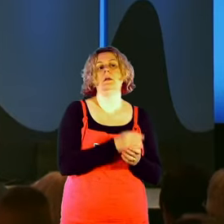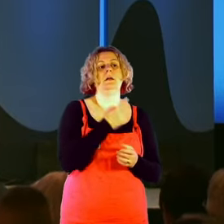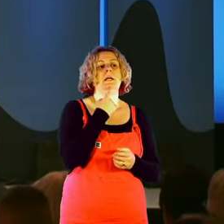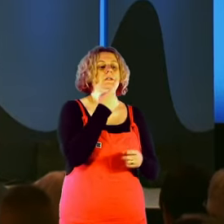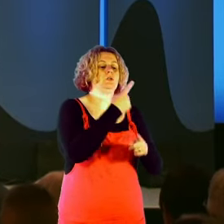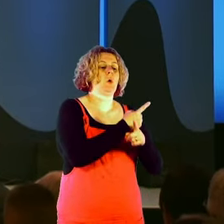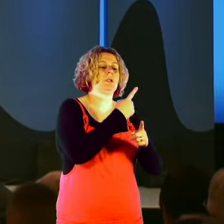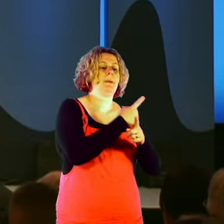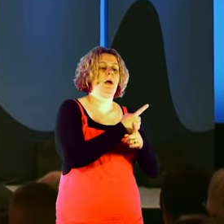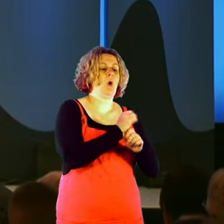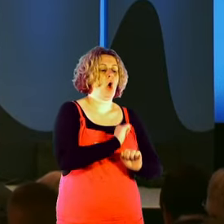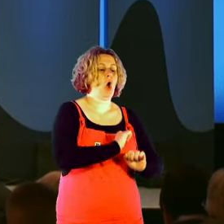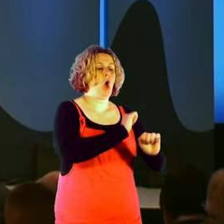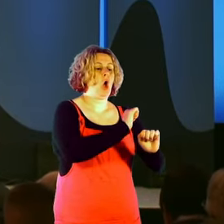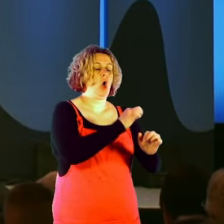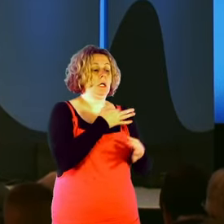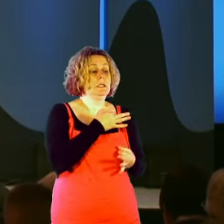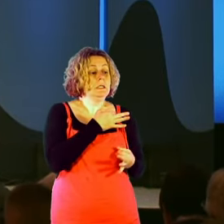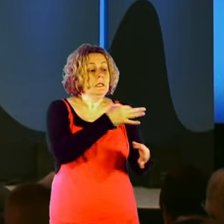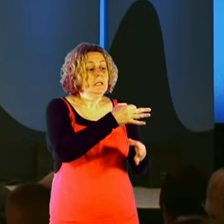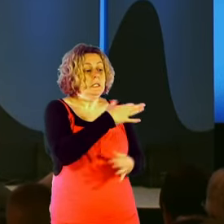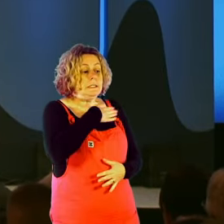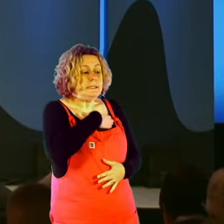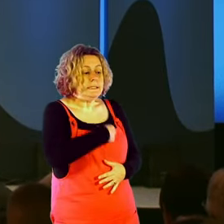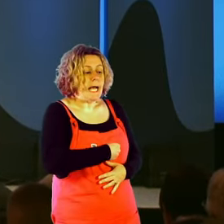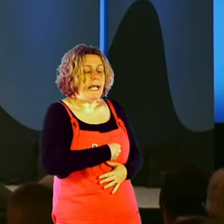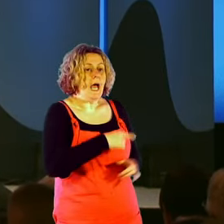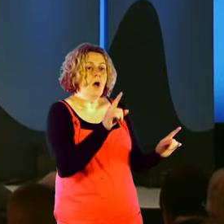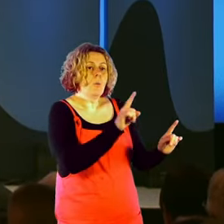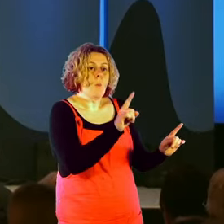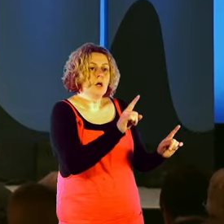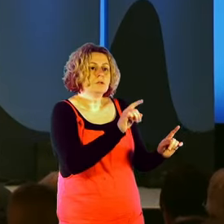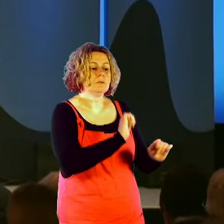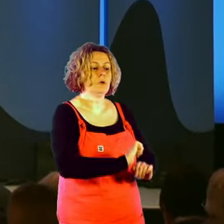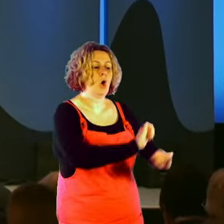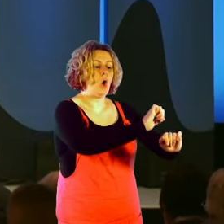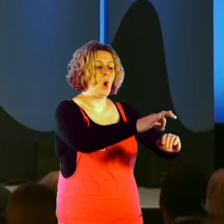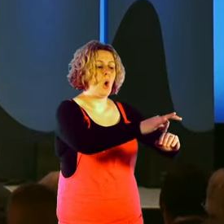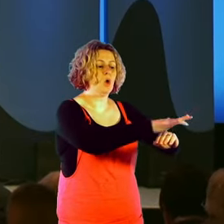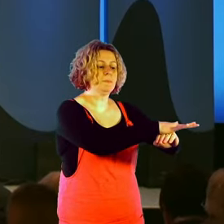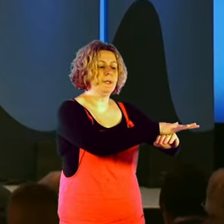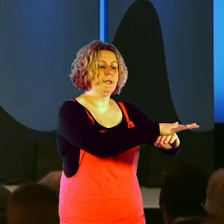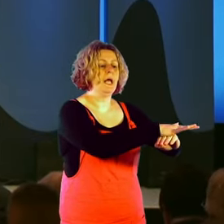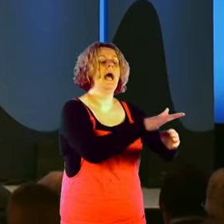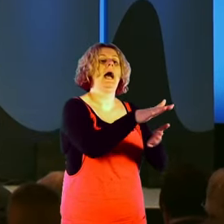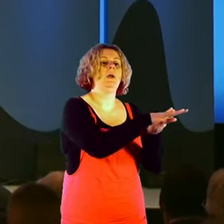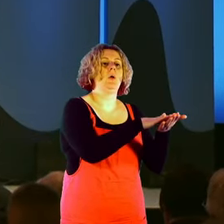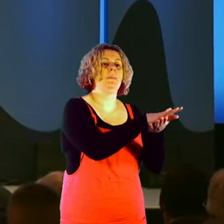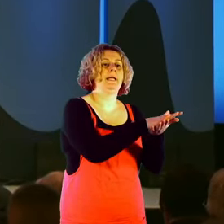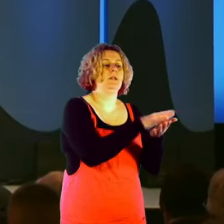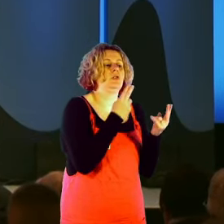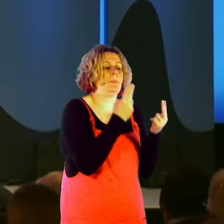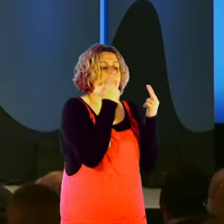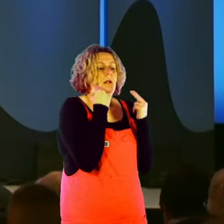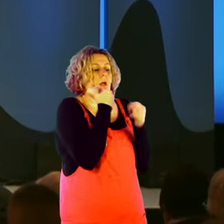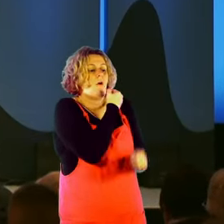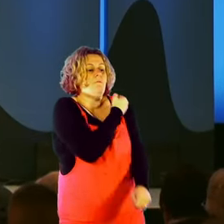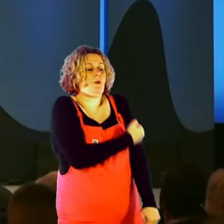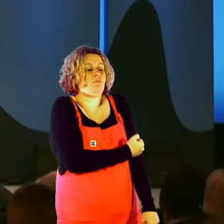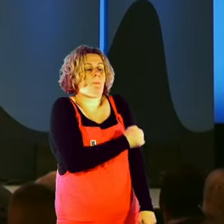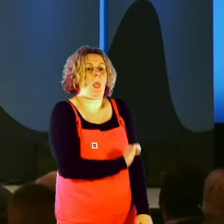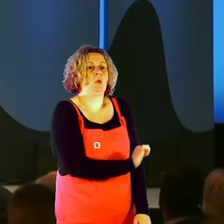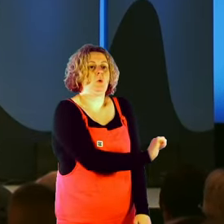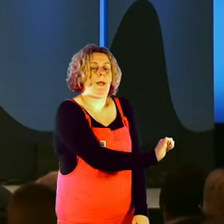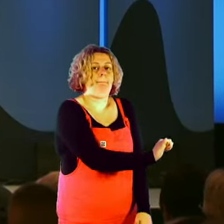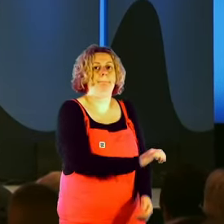how. Her desire will be for her husband, and it will make her vulnerable to him, and we'll come on to that in a moment. But just note